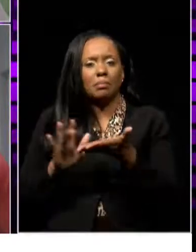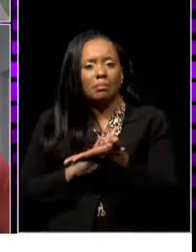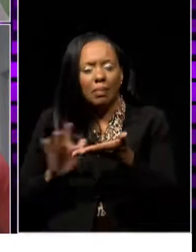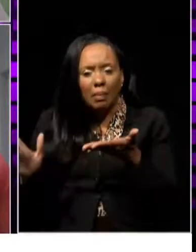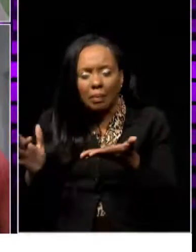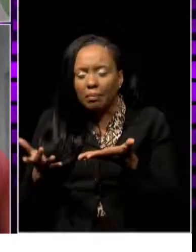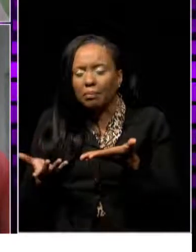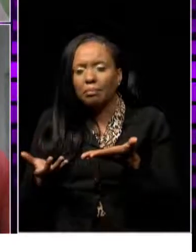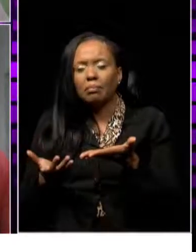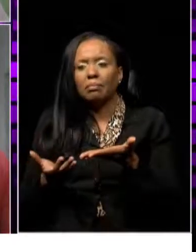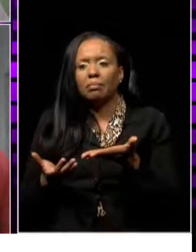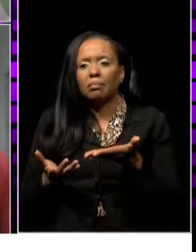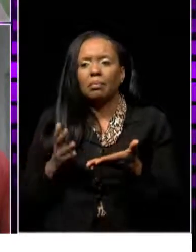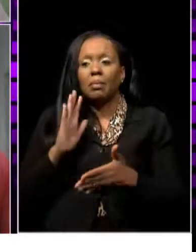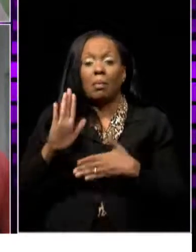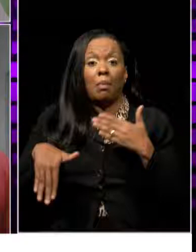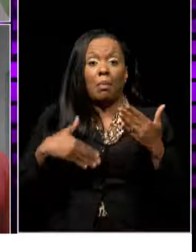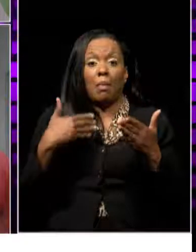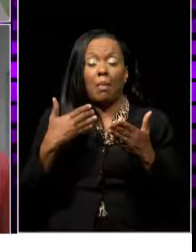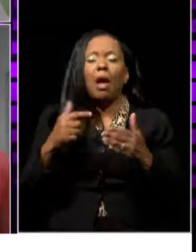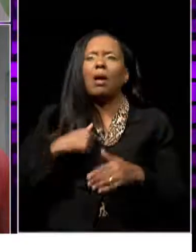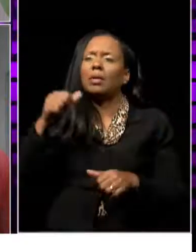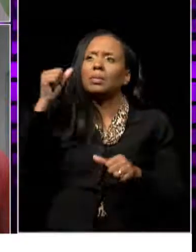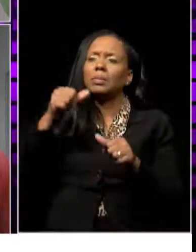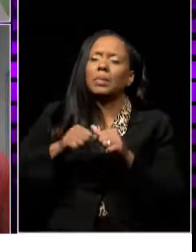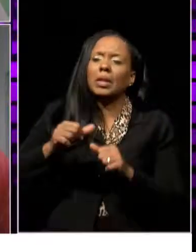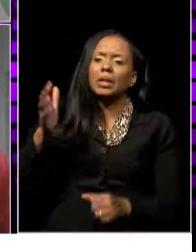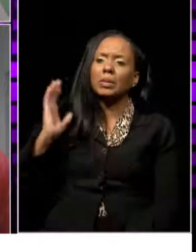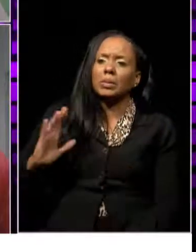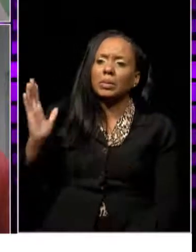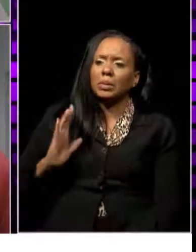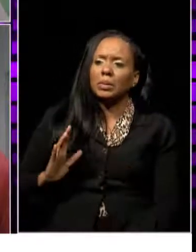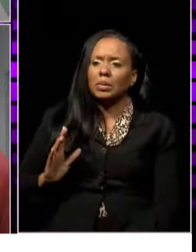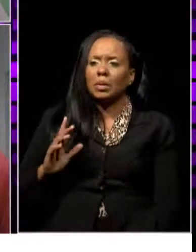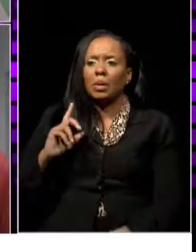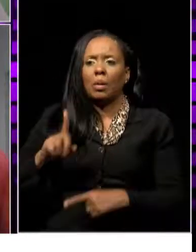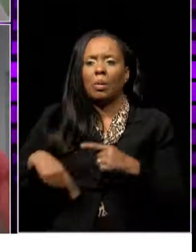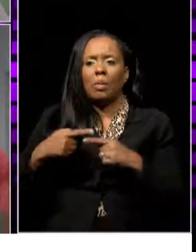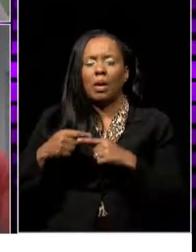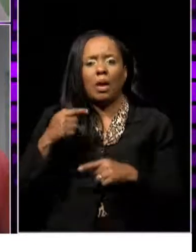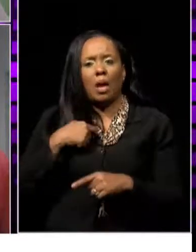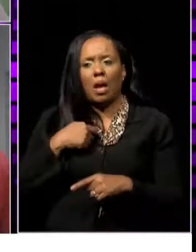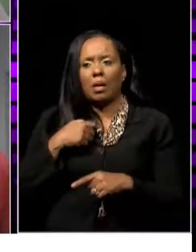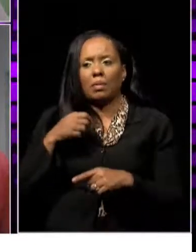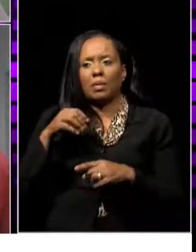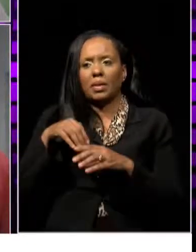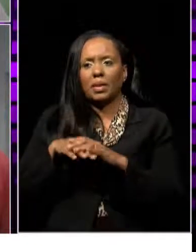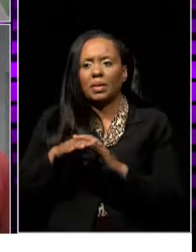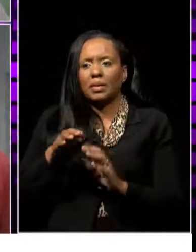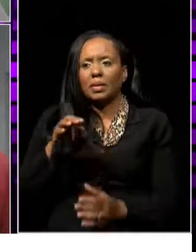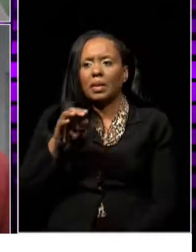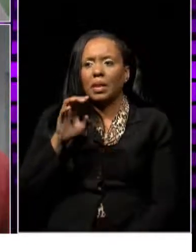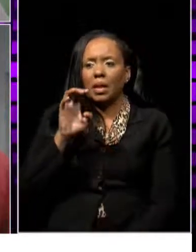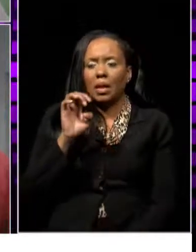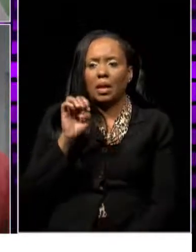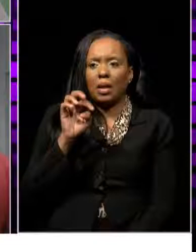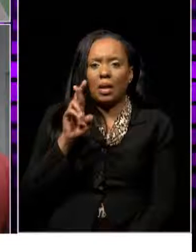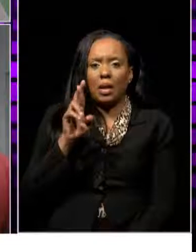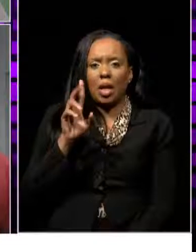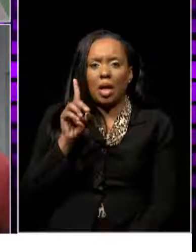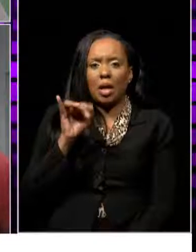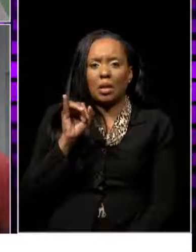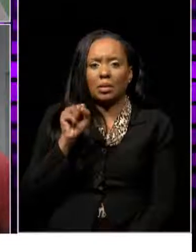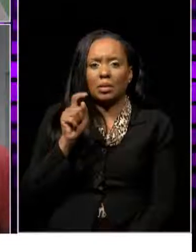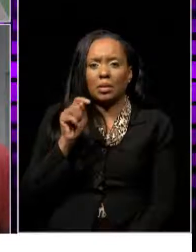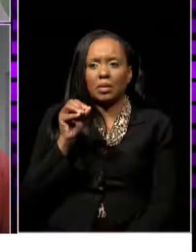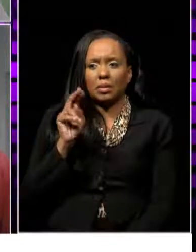All teachers in the past, I remember when we were doing Erdiston, Richards, you would agree. A lot of times when people